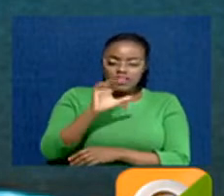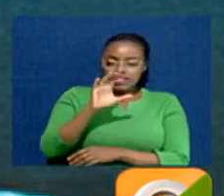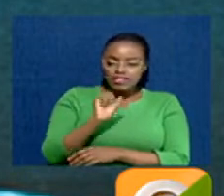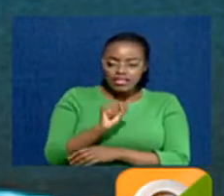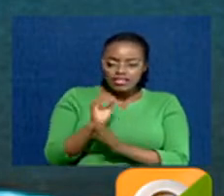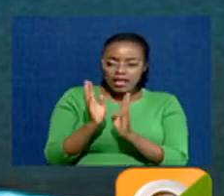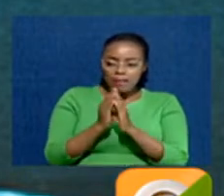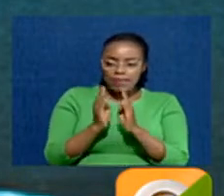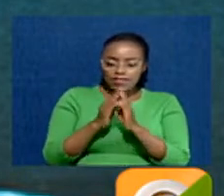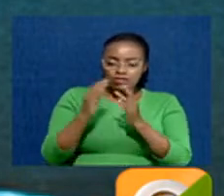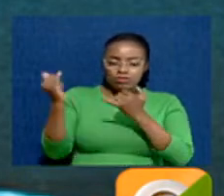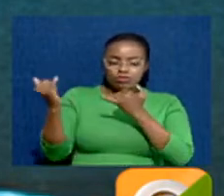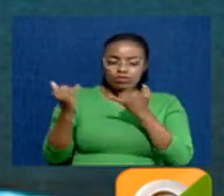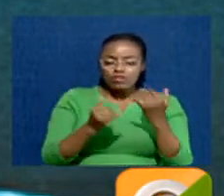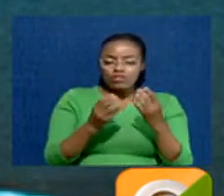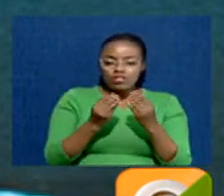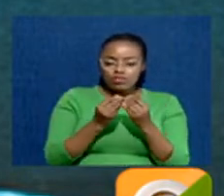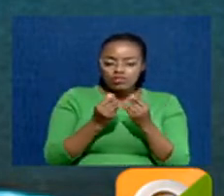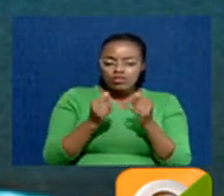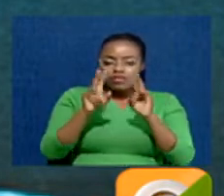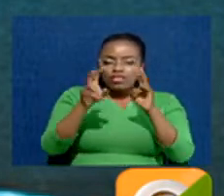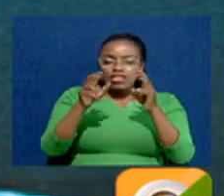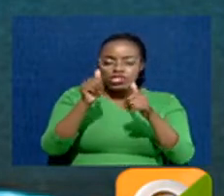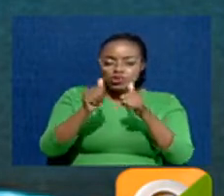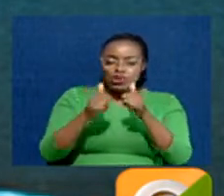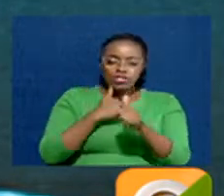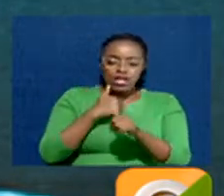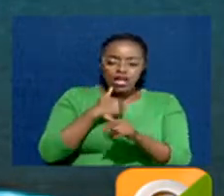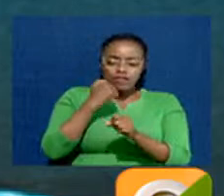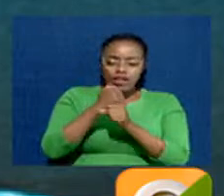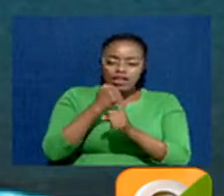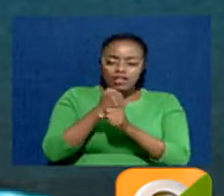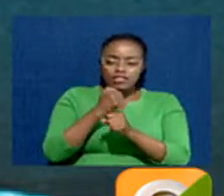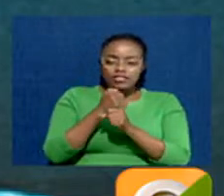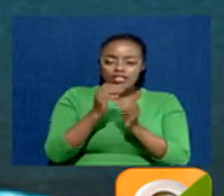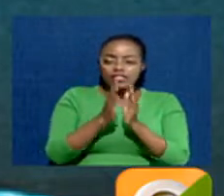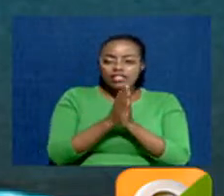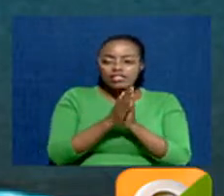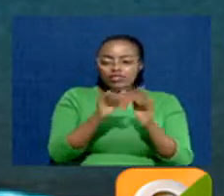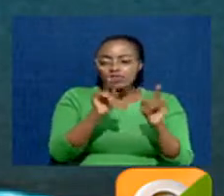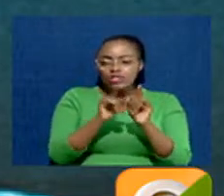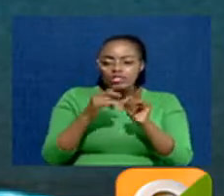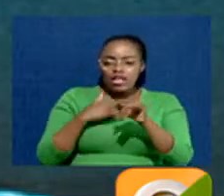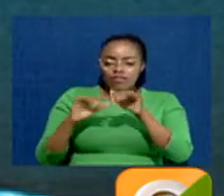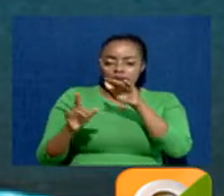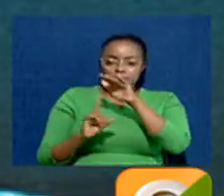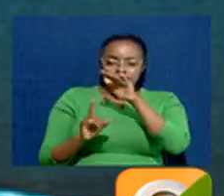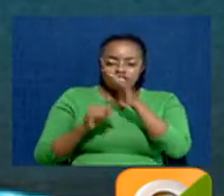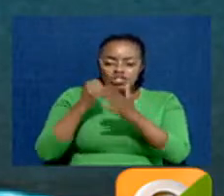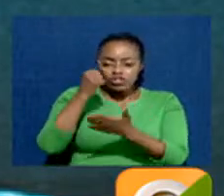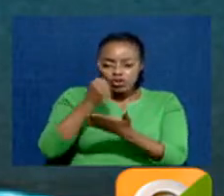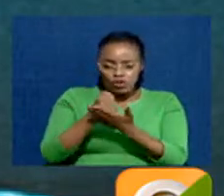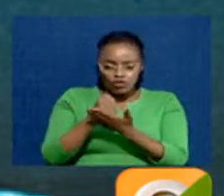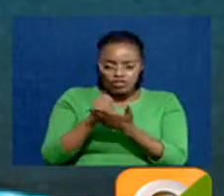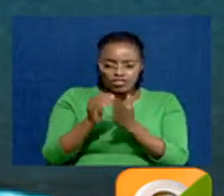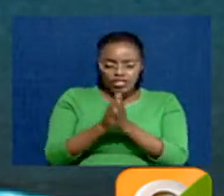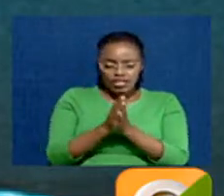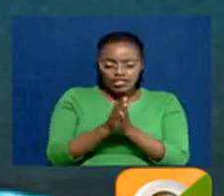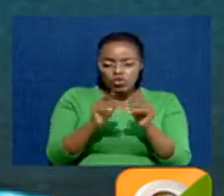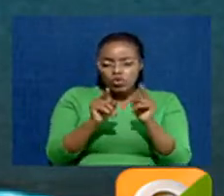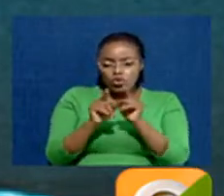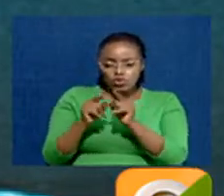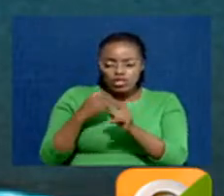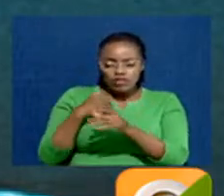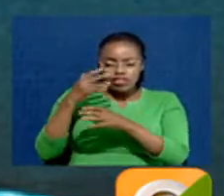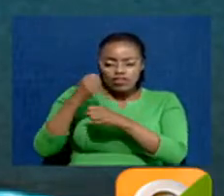on invitation to address specific issues, and as such, Tuju would not have a ministerial office, neither the trappings of power that comes with it.